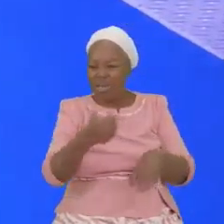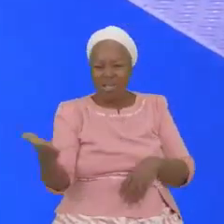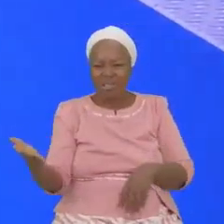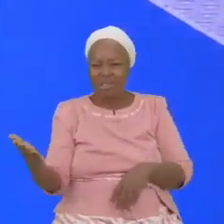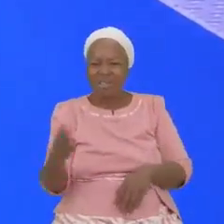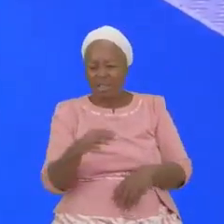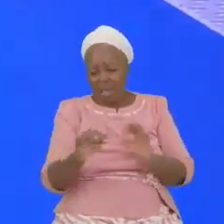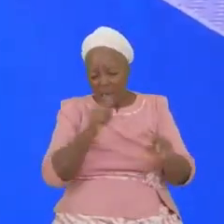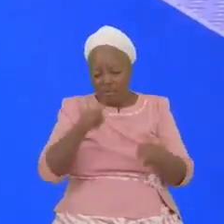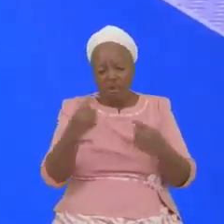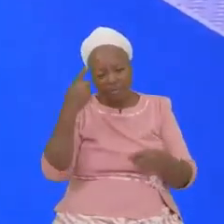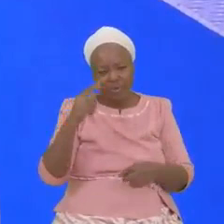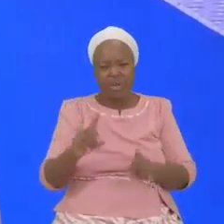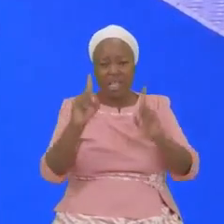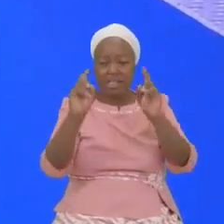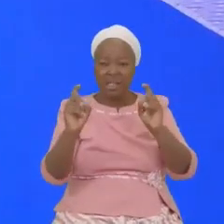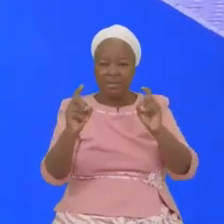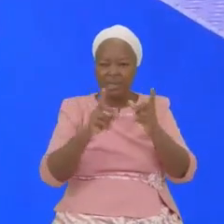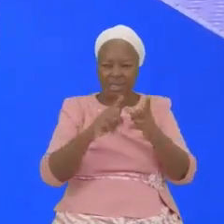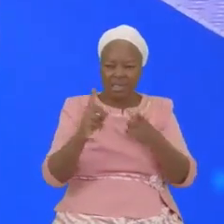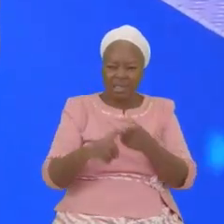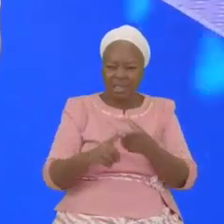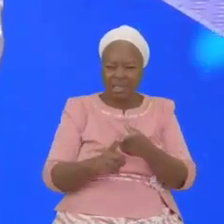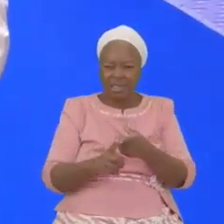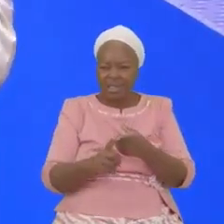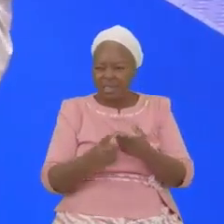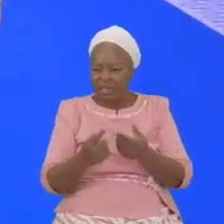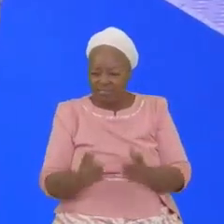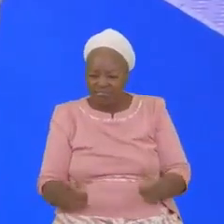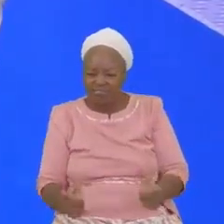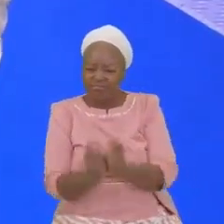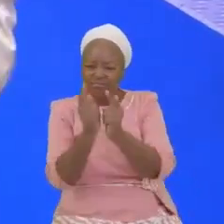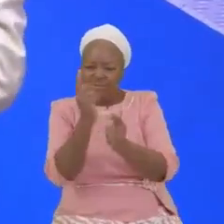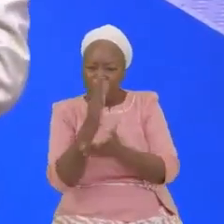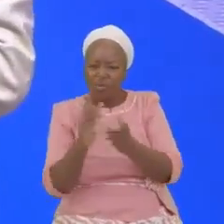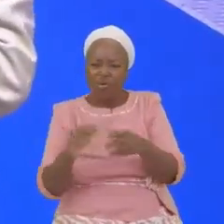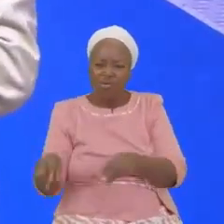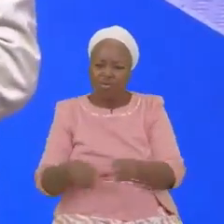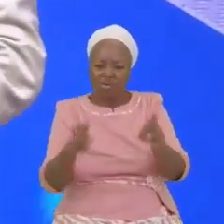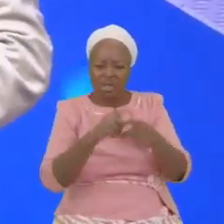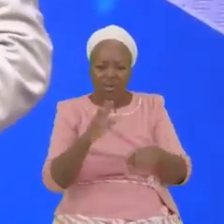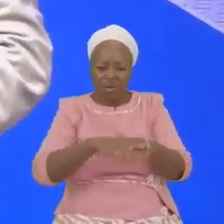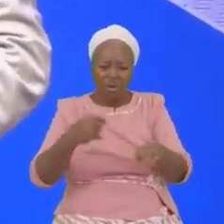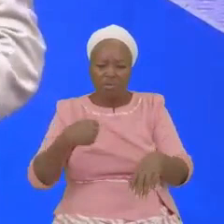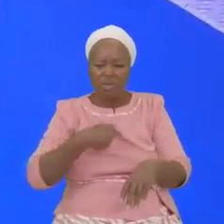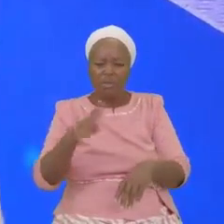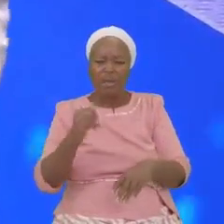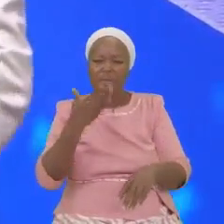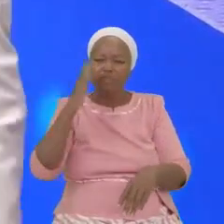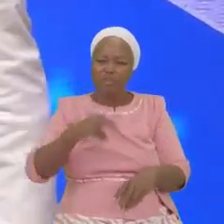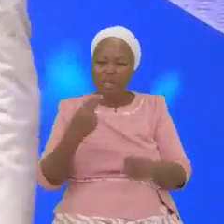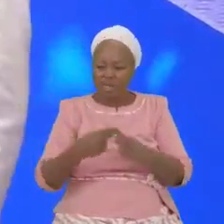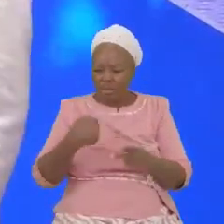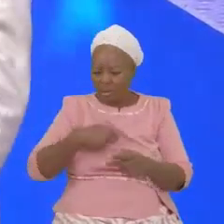an exam and I met somebody on the road. He calls me by a bad name. I